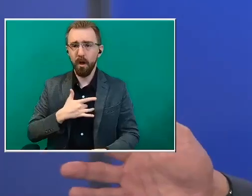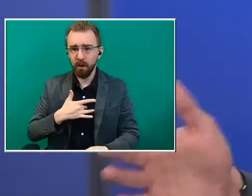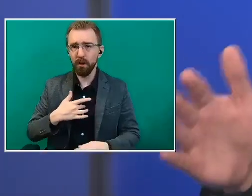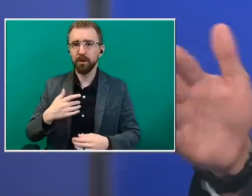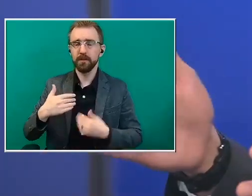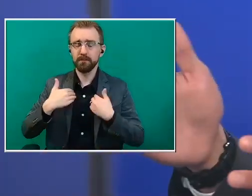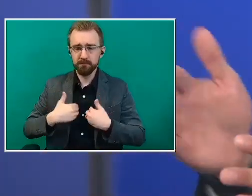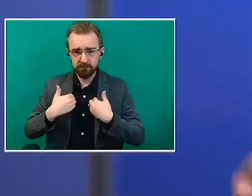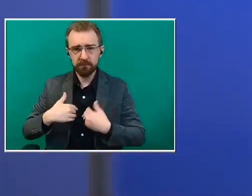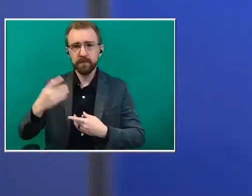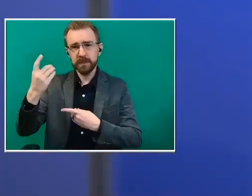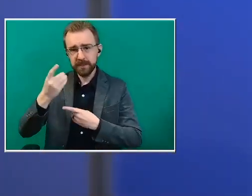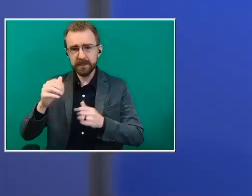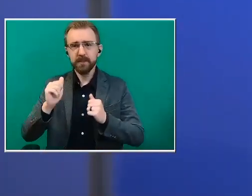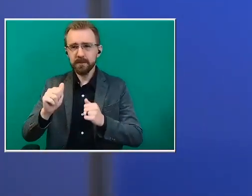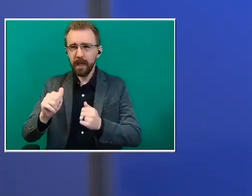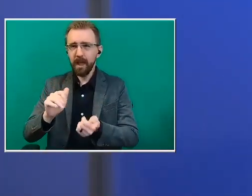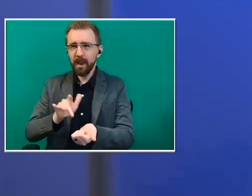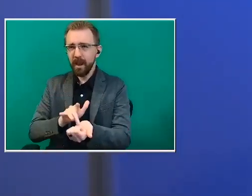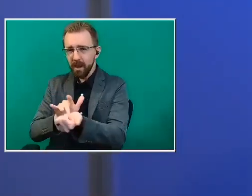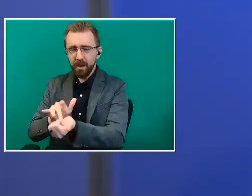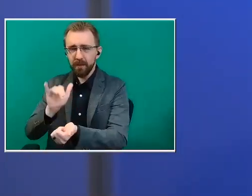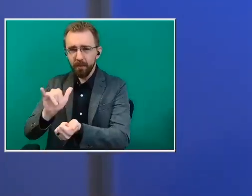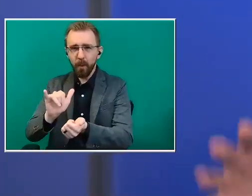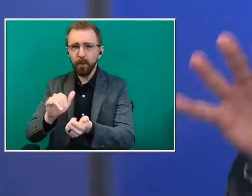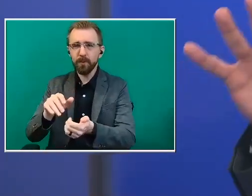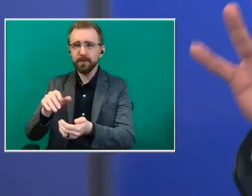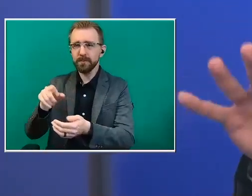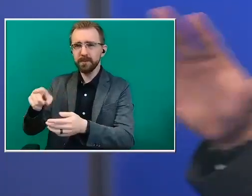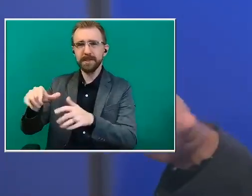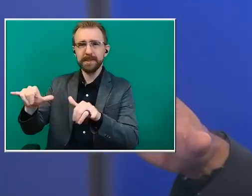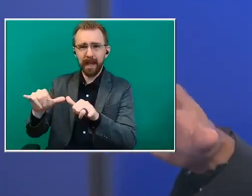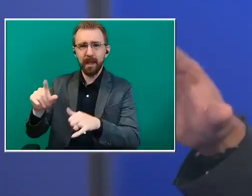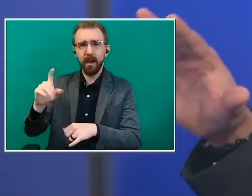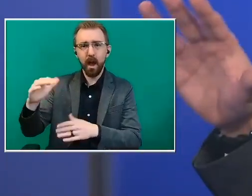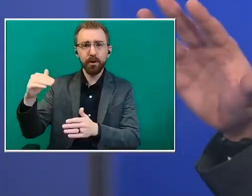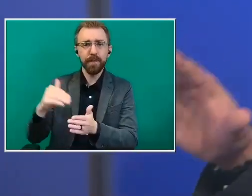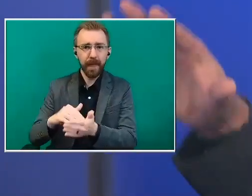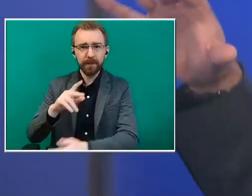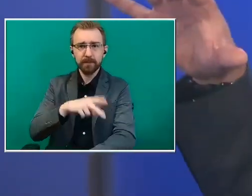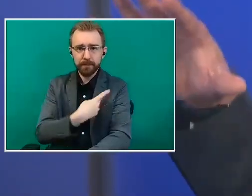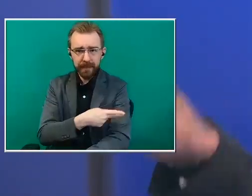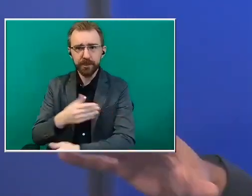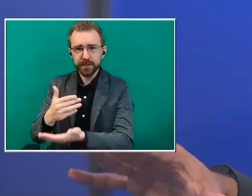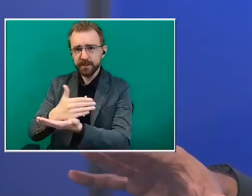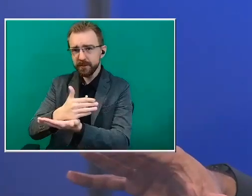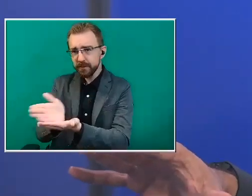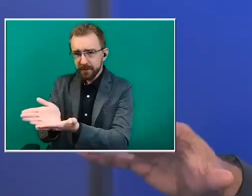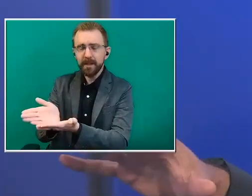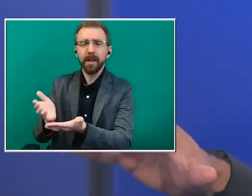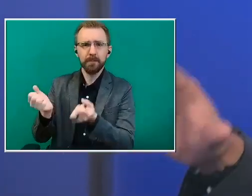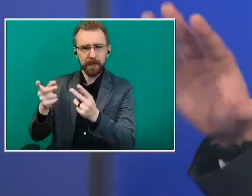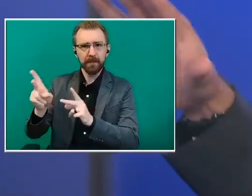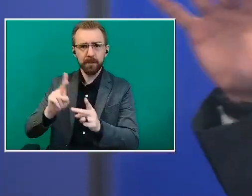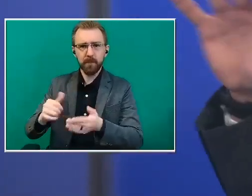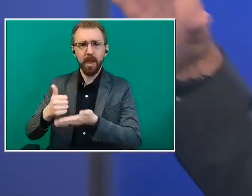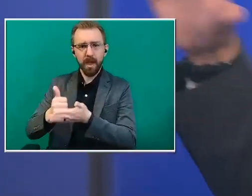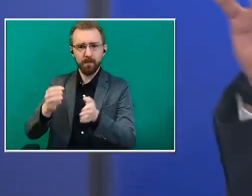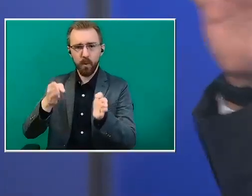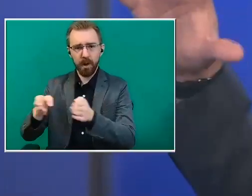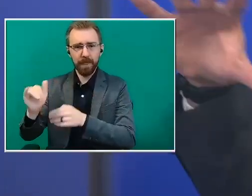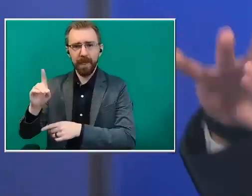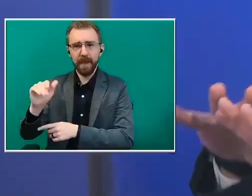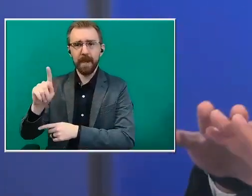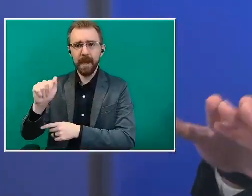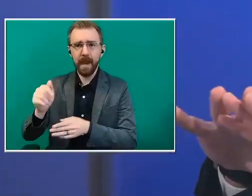can get to those sample sizes of 900,000 patients, because there's a lot of people that help organize this data in a way that makes it easier